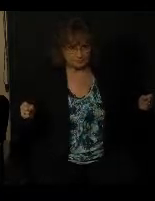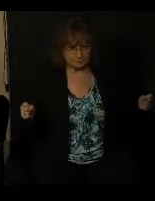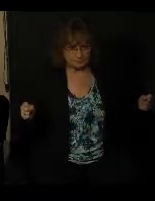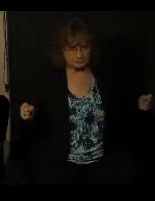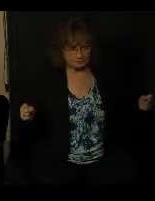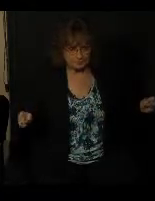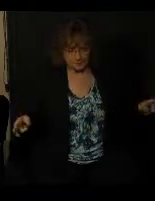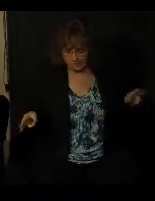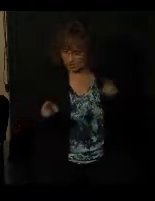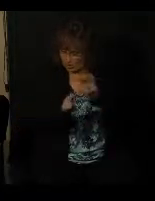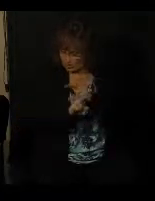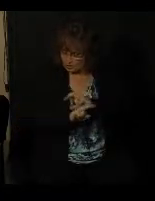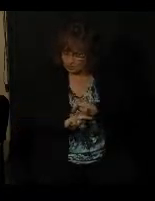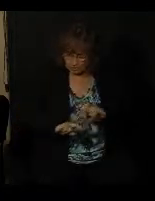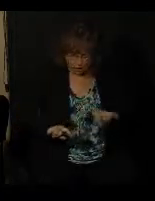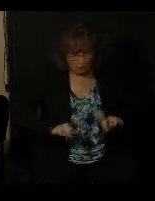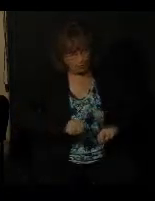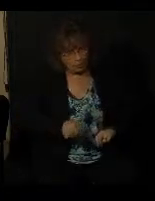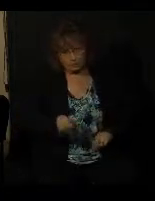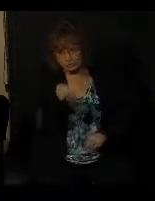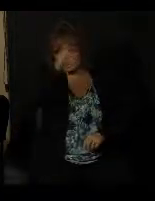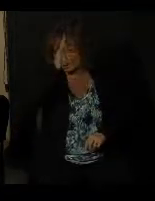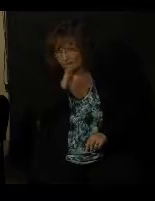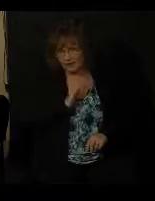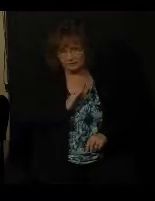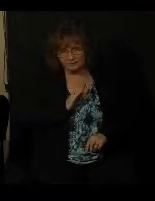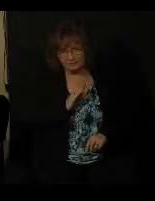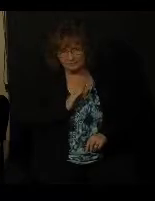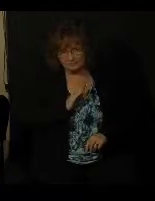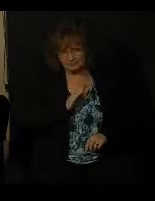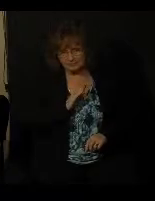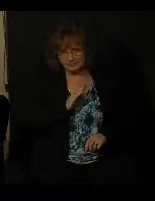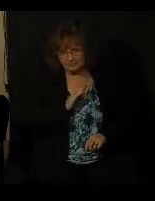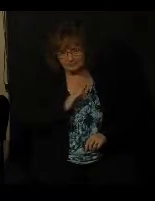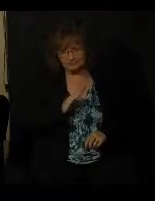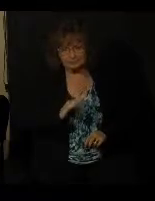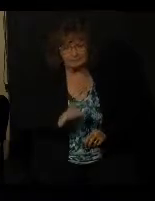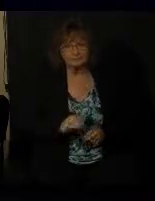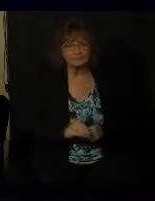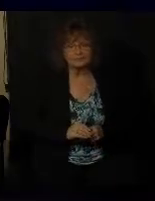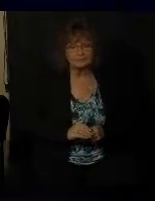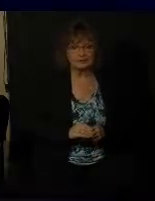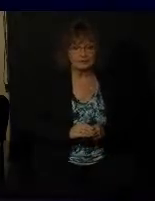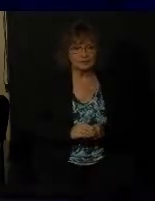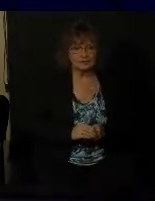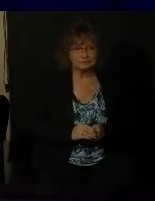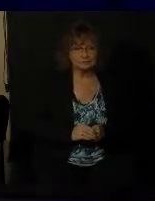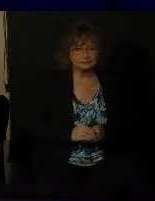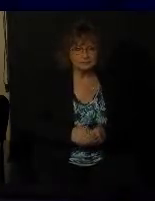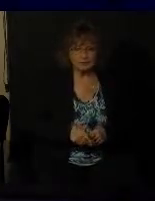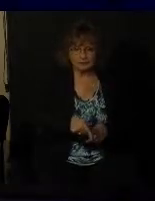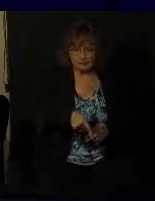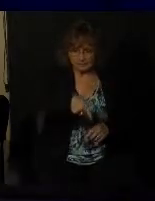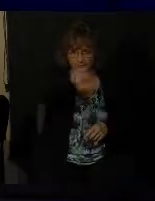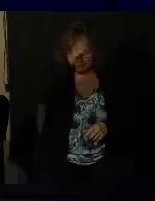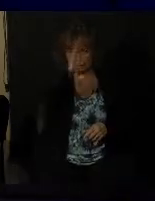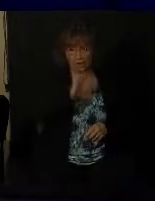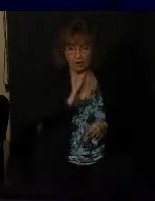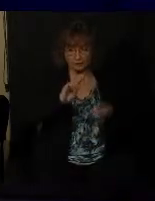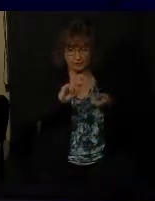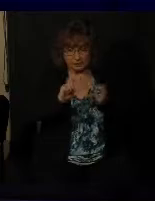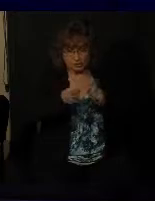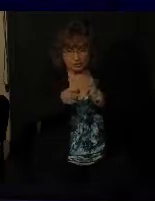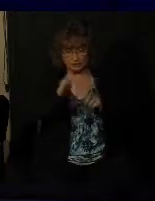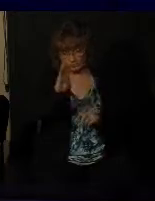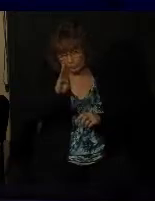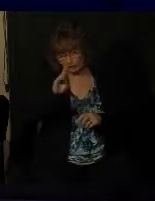our God. God saved Brett. God changed Brett and is changing his heart. No man, not even Brett,